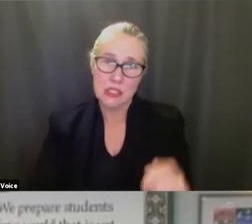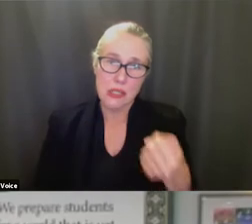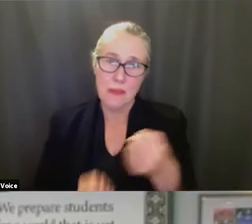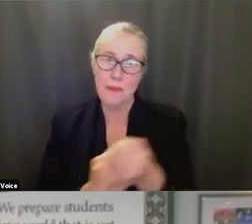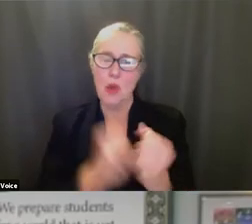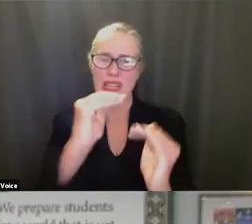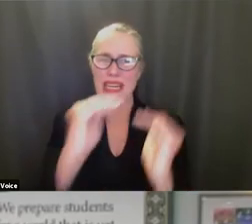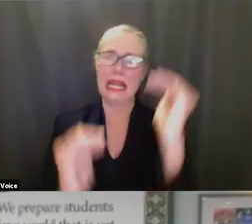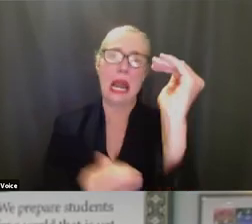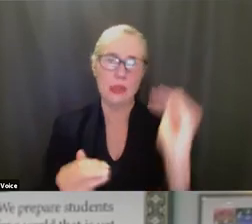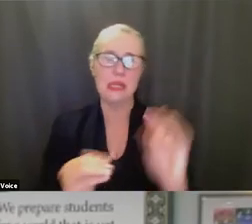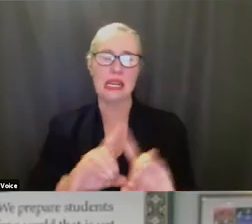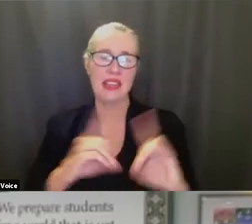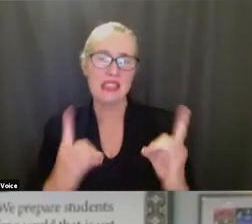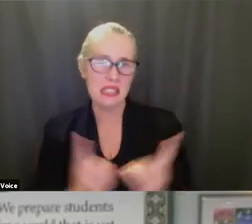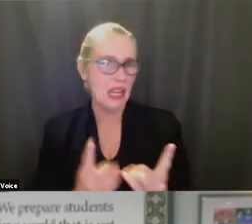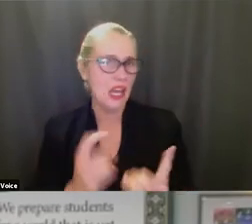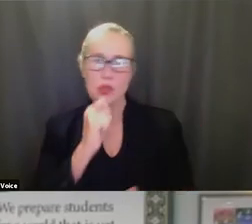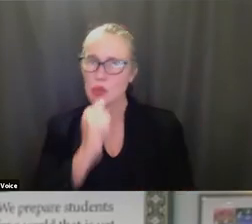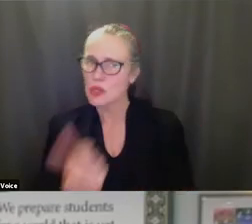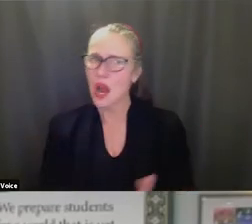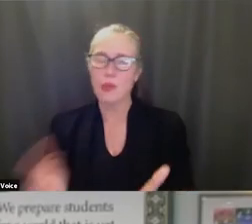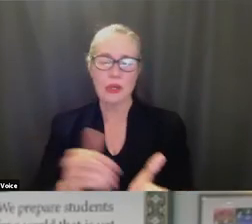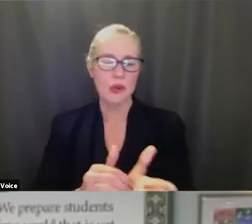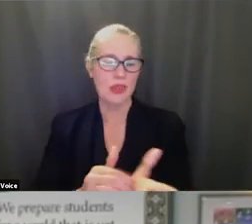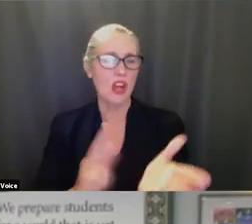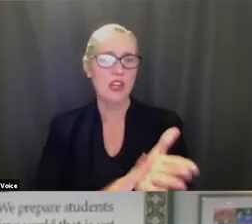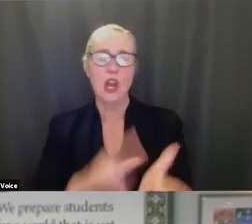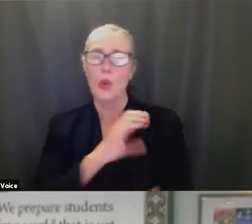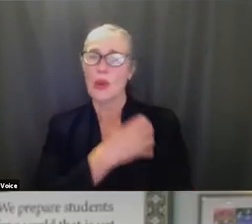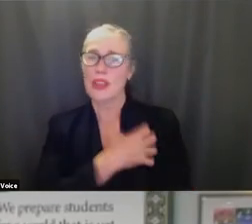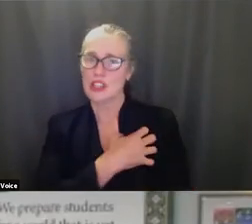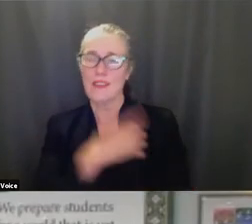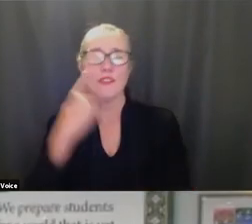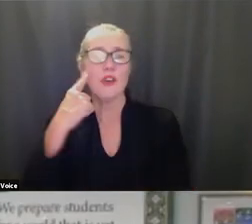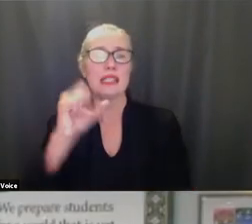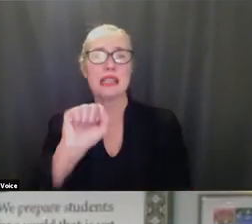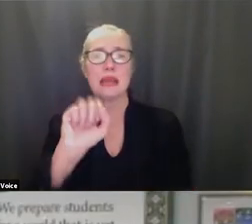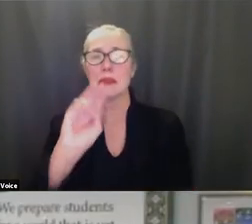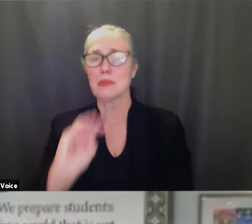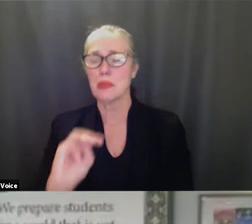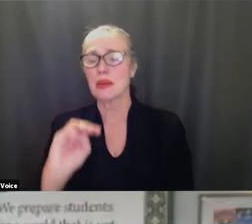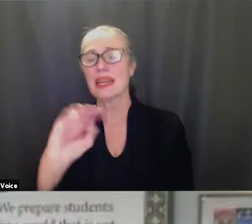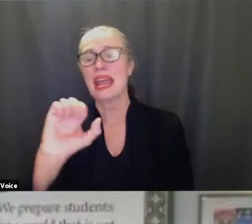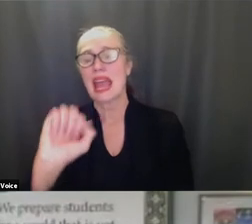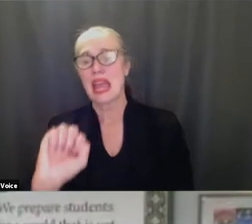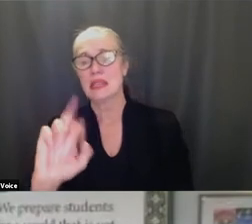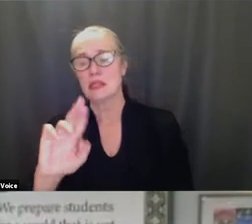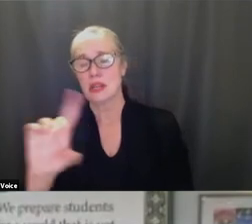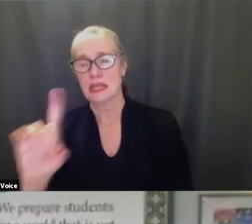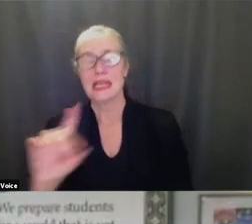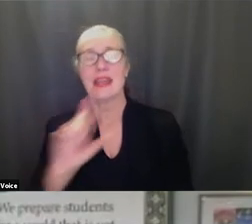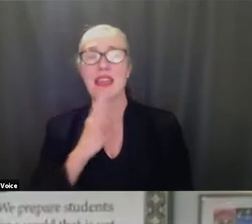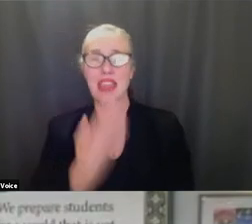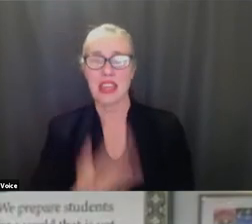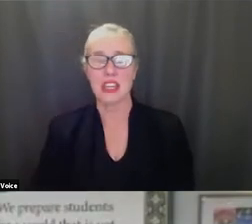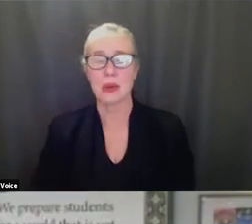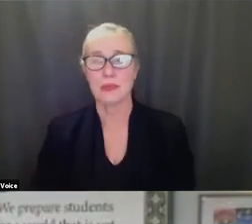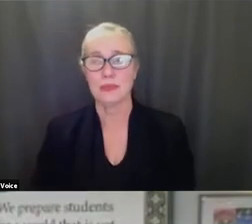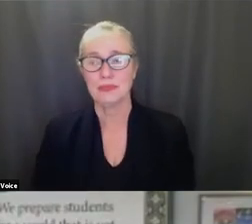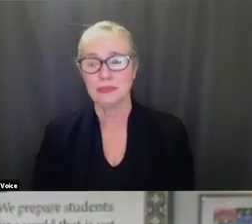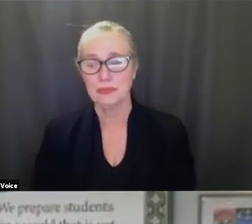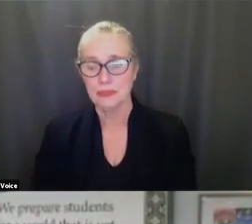division in our district and do not renew the contract of the sheriff's department for the san marcos srd thank you thank